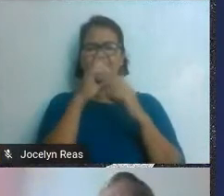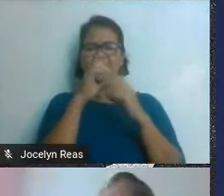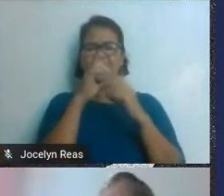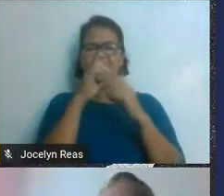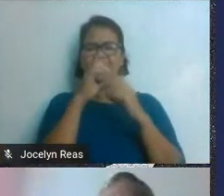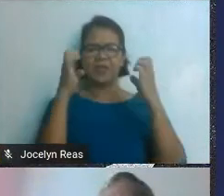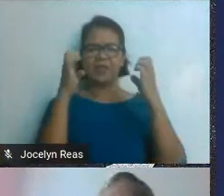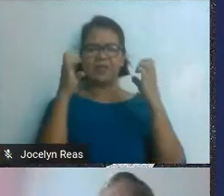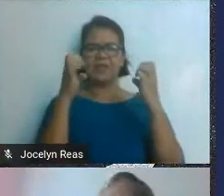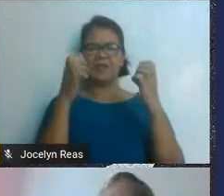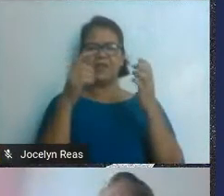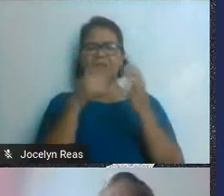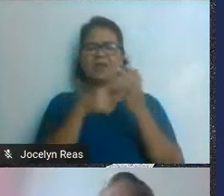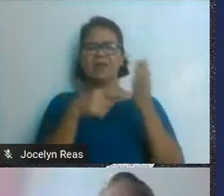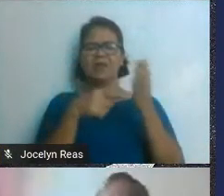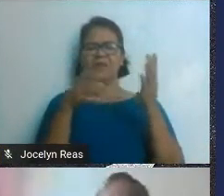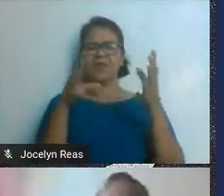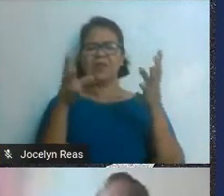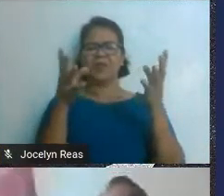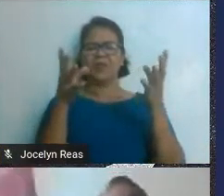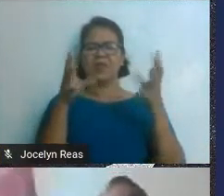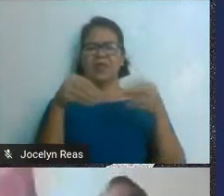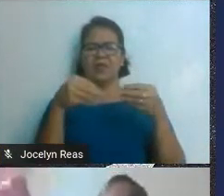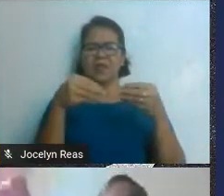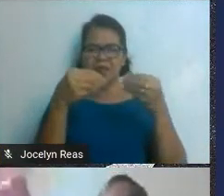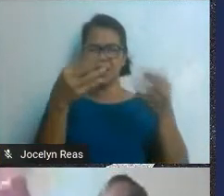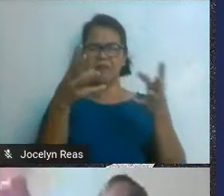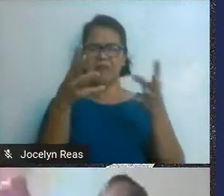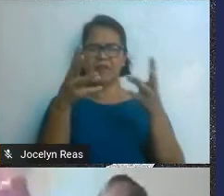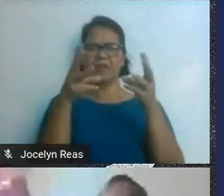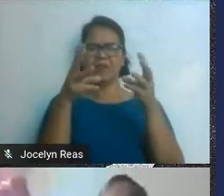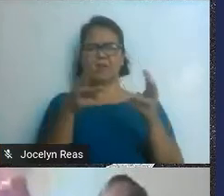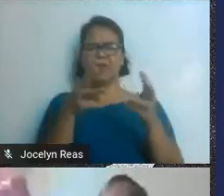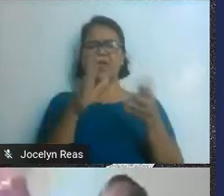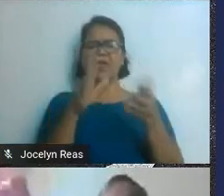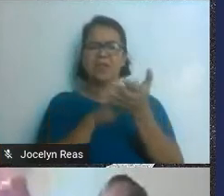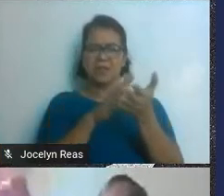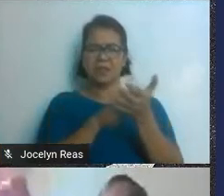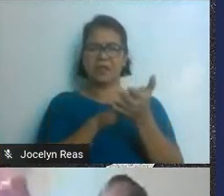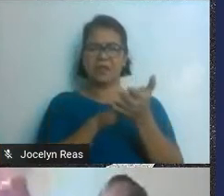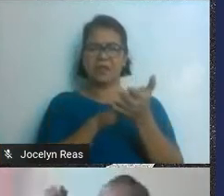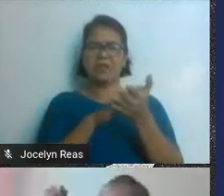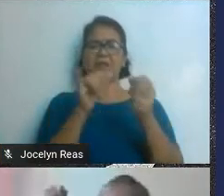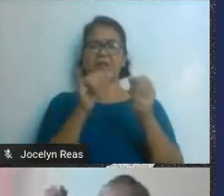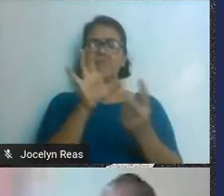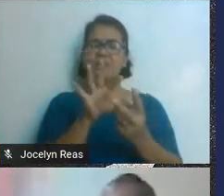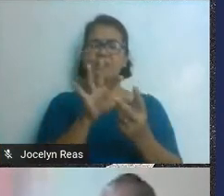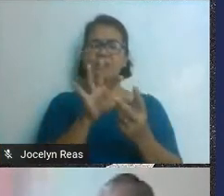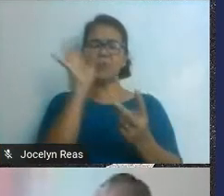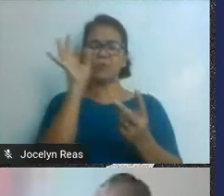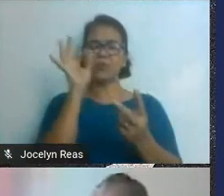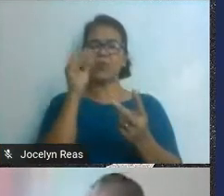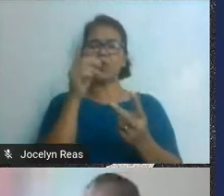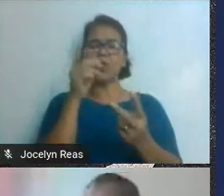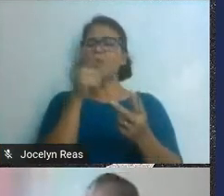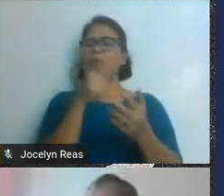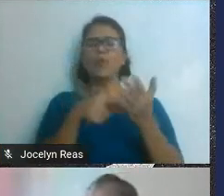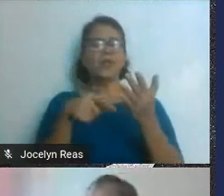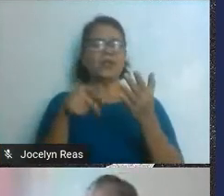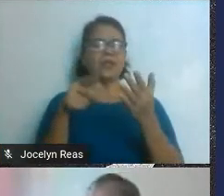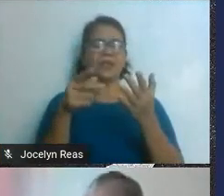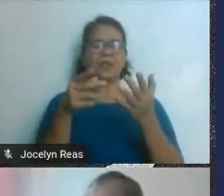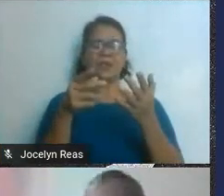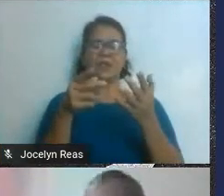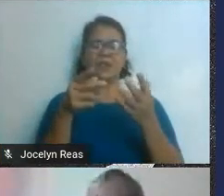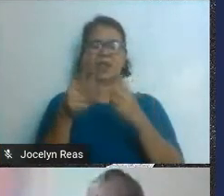implemented in that particular school. It's the school that will select what kind of learning delivery modality that you